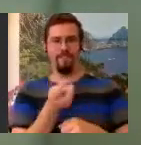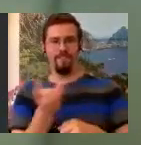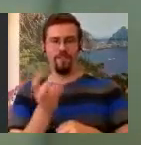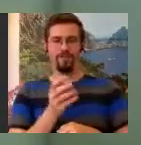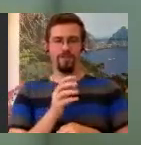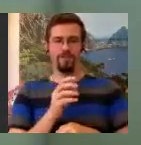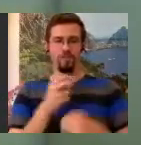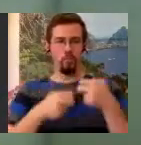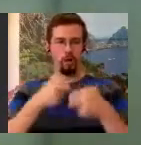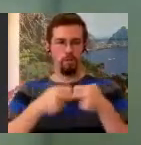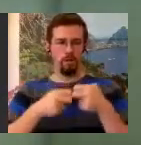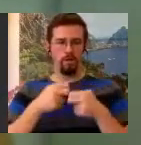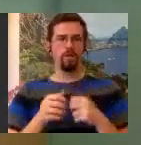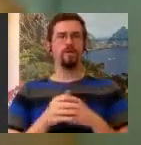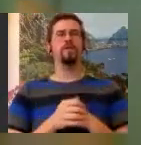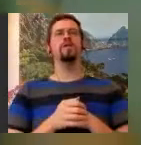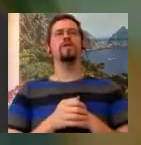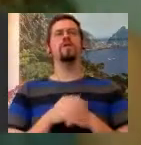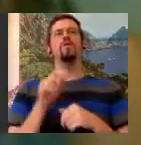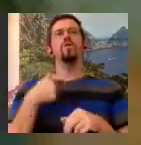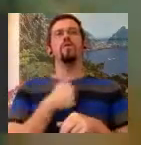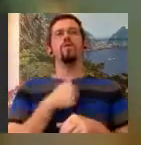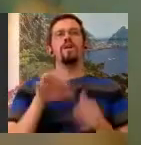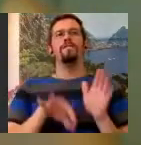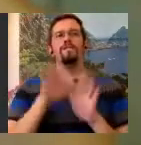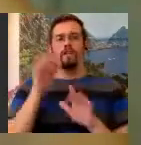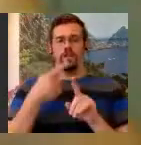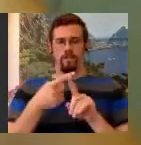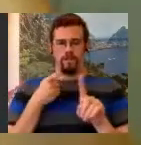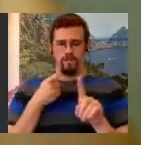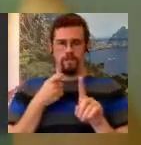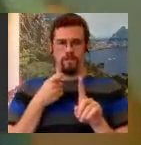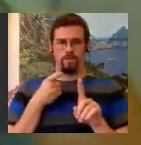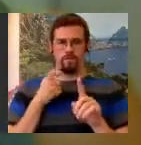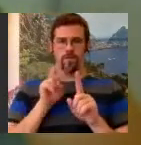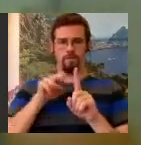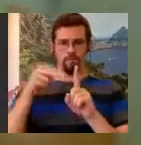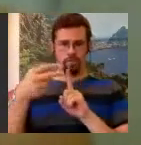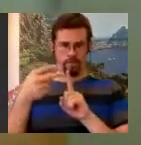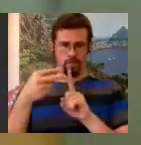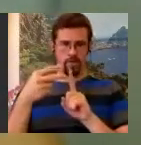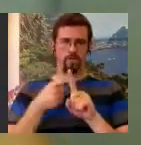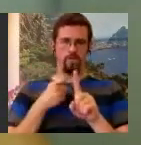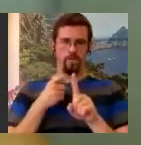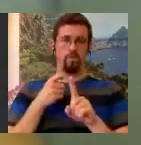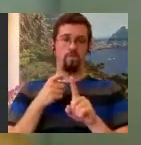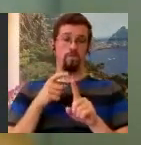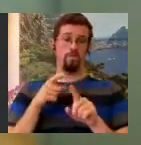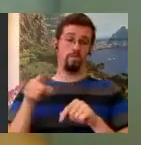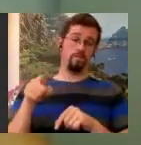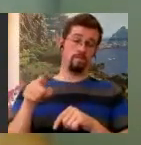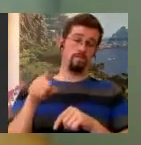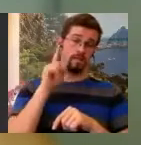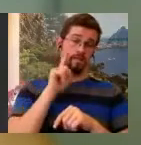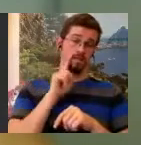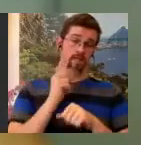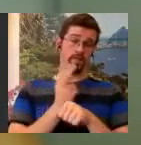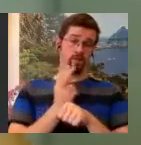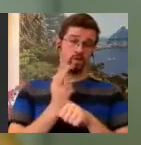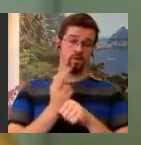found out from the point of view of human-computer interaction we found basically